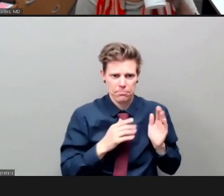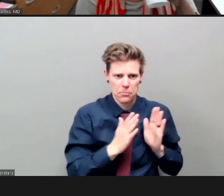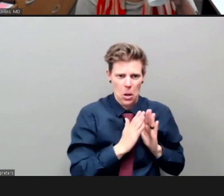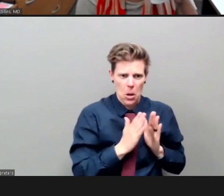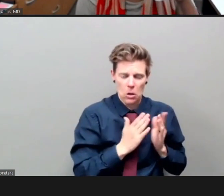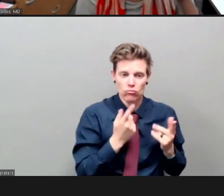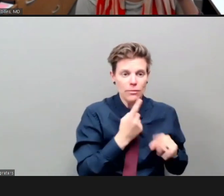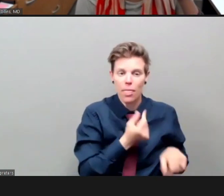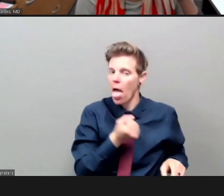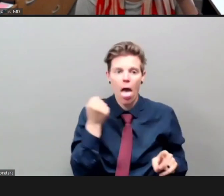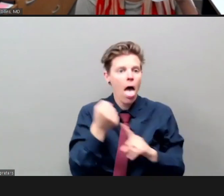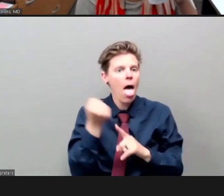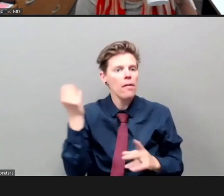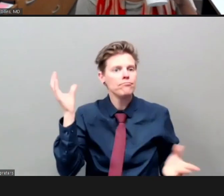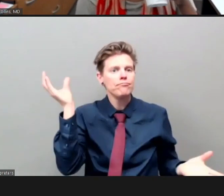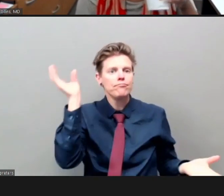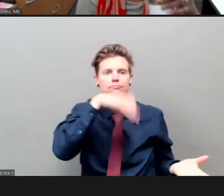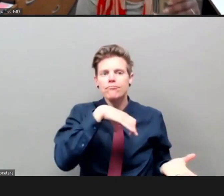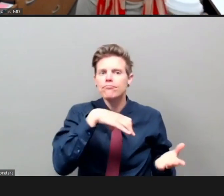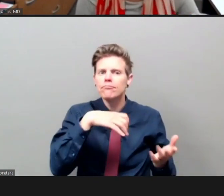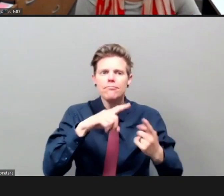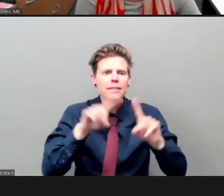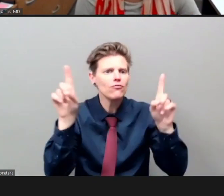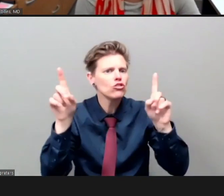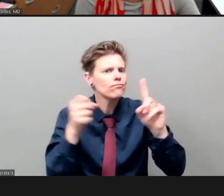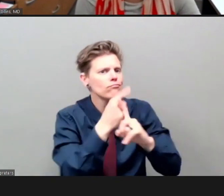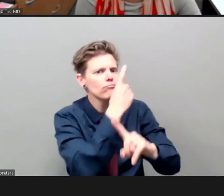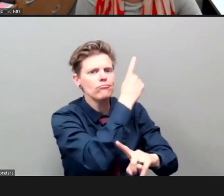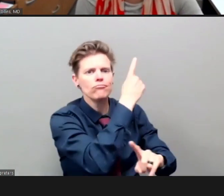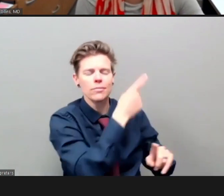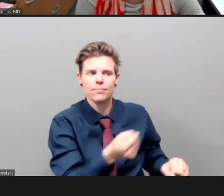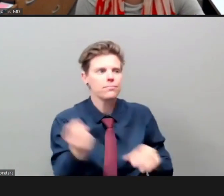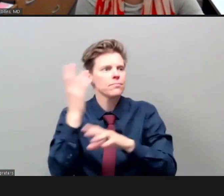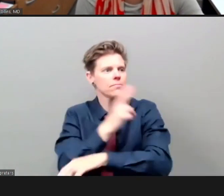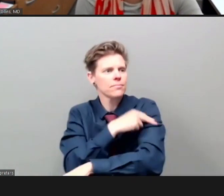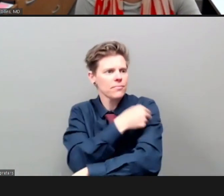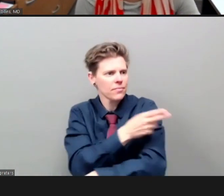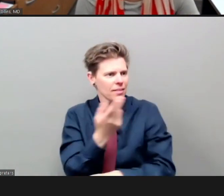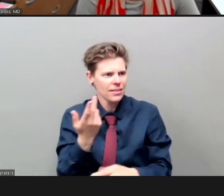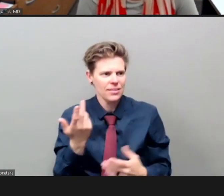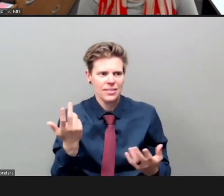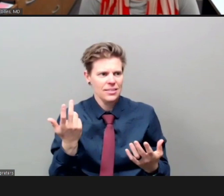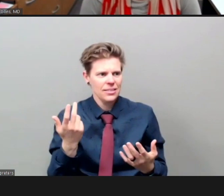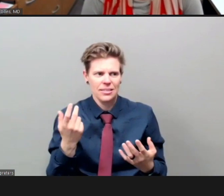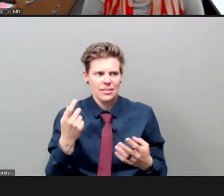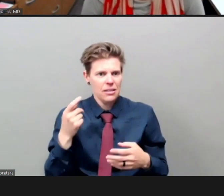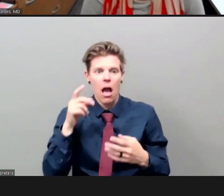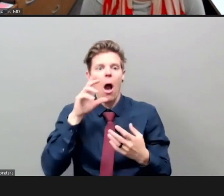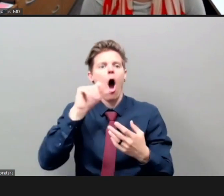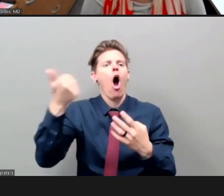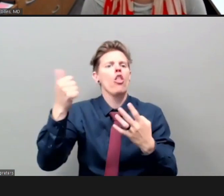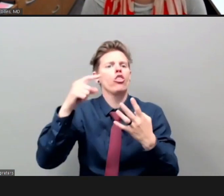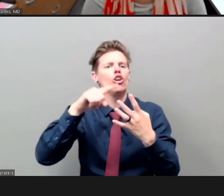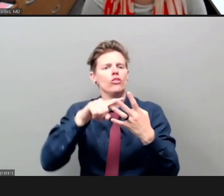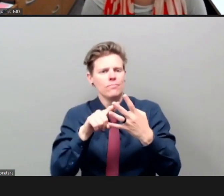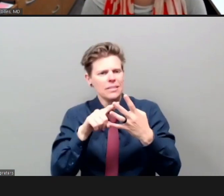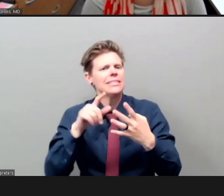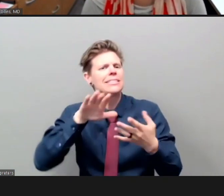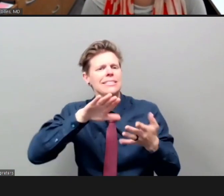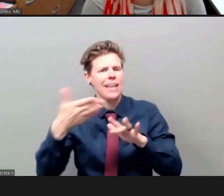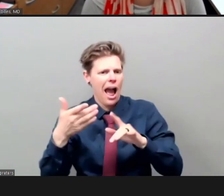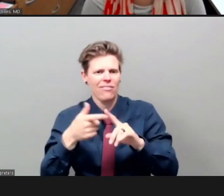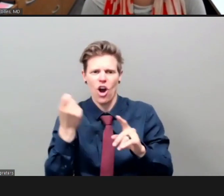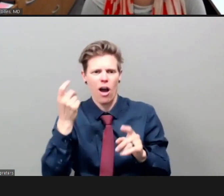still being investigated. And I know you didn't ask for this, but often these cases of repeat COVID don't have